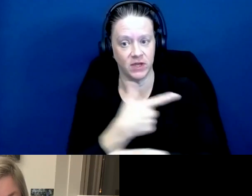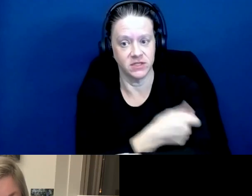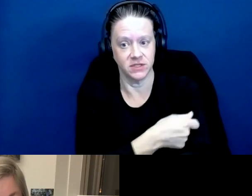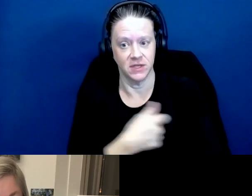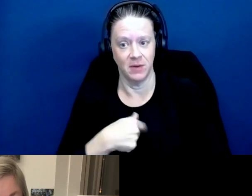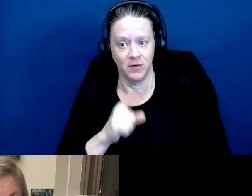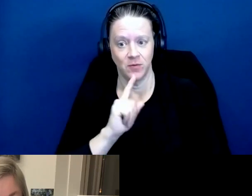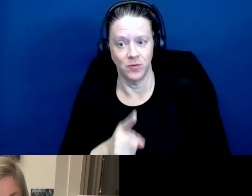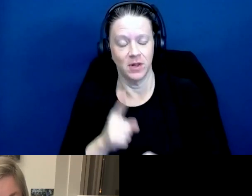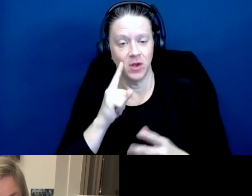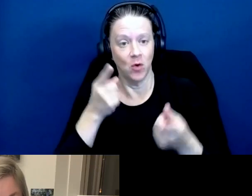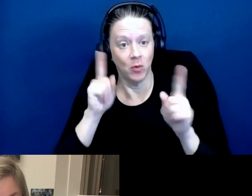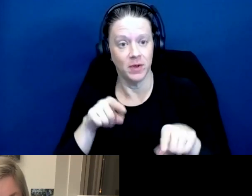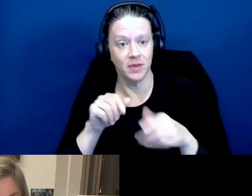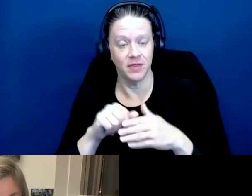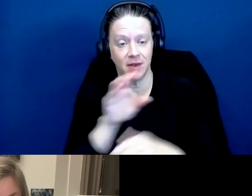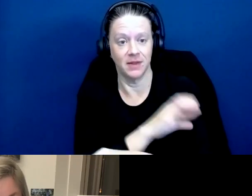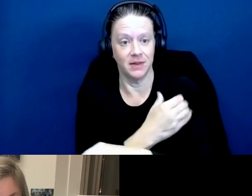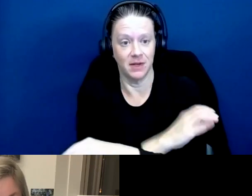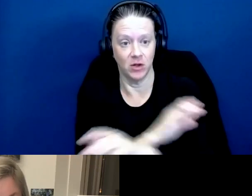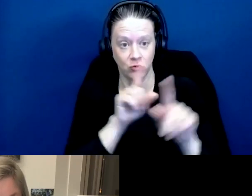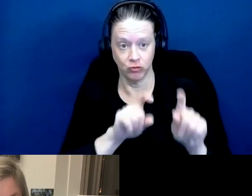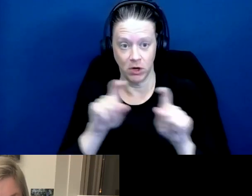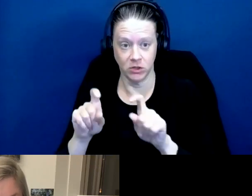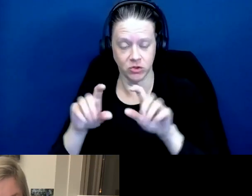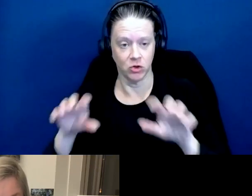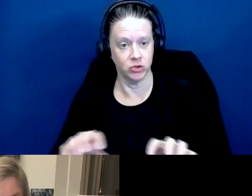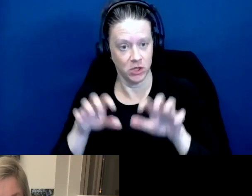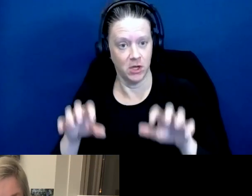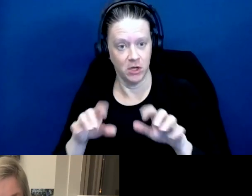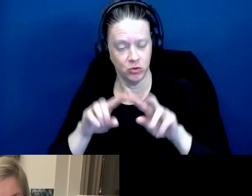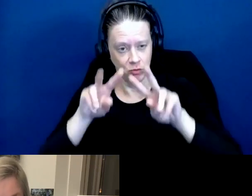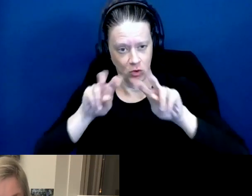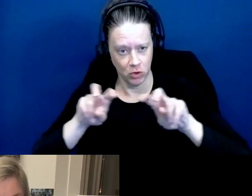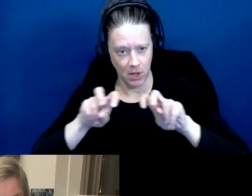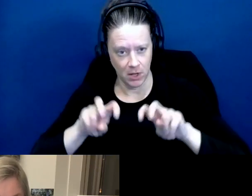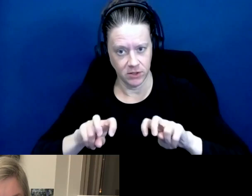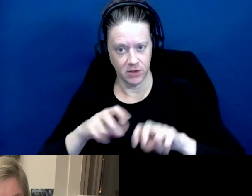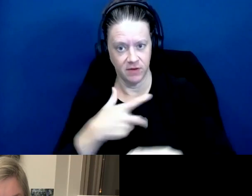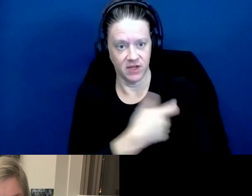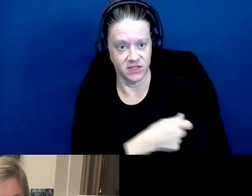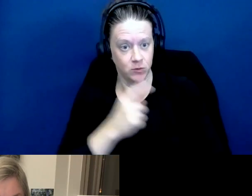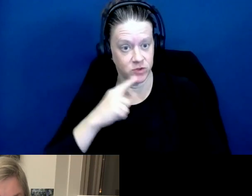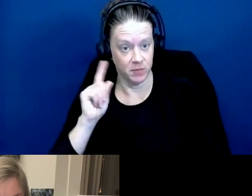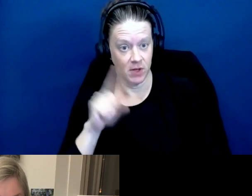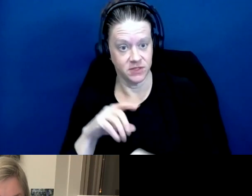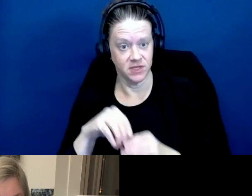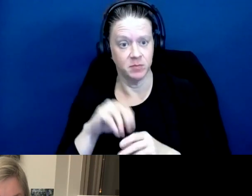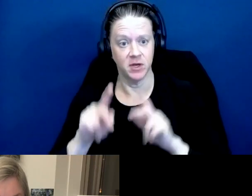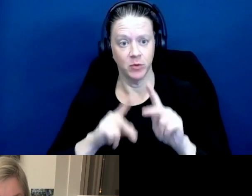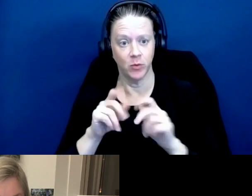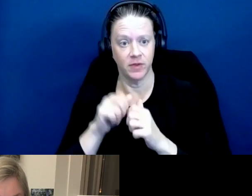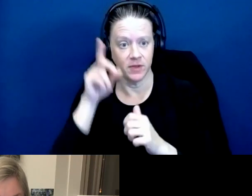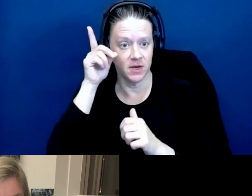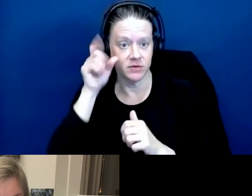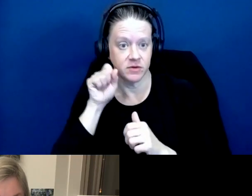that clinical trials are done to look at the vaccine response in people with Down syndrome